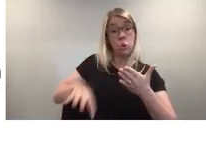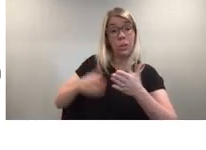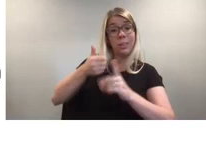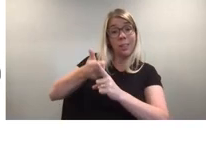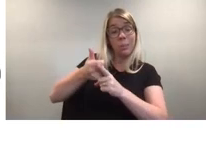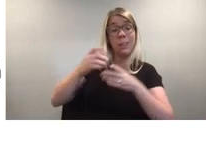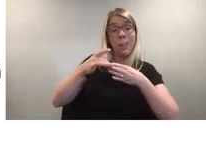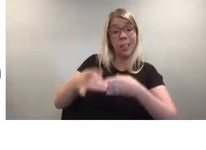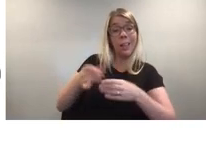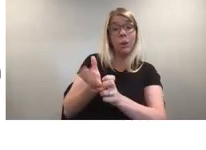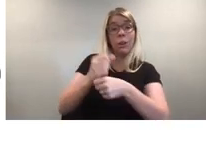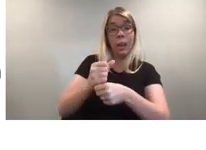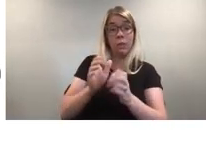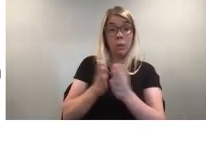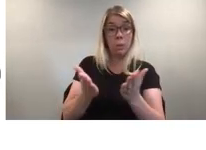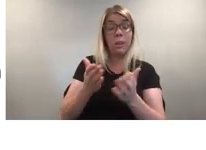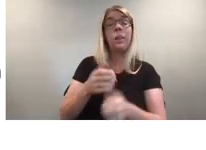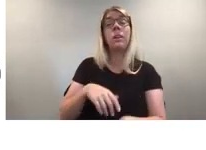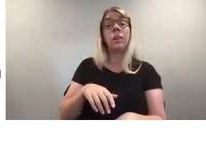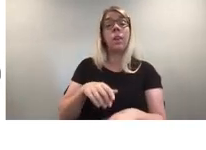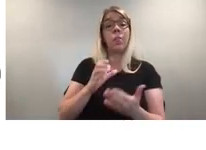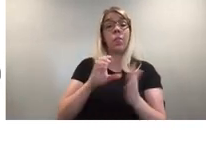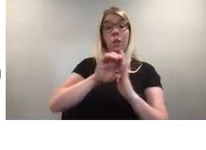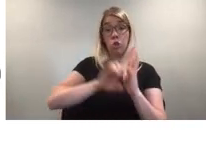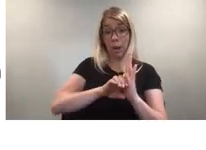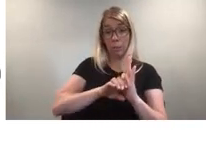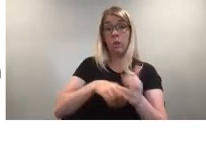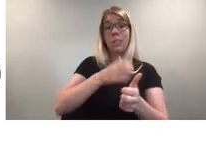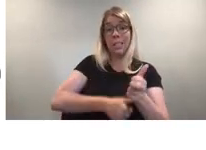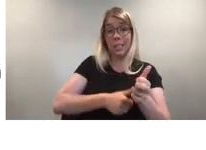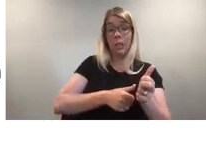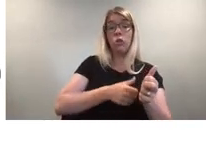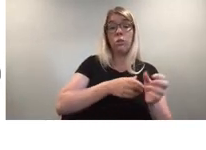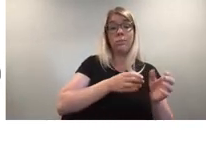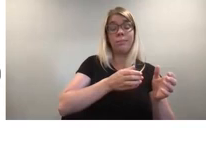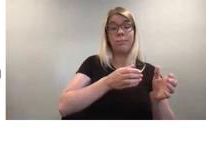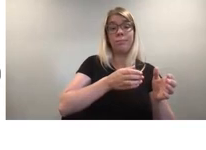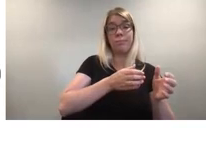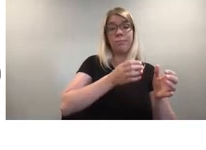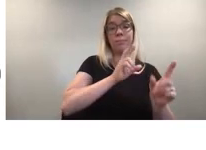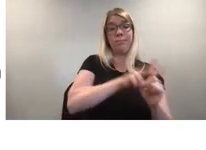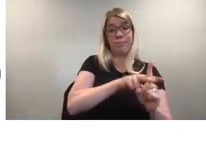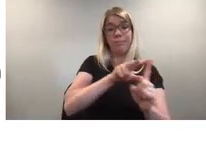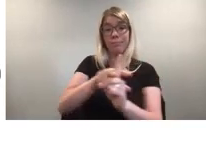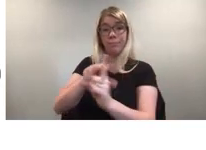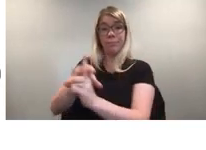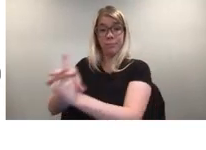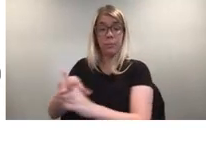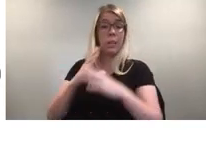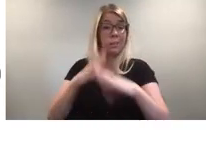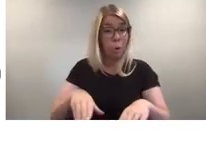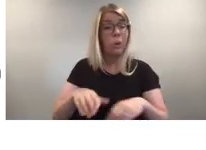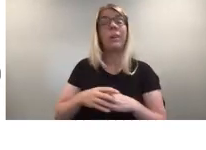amongst themselves, and each person peer-reviewed all the chapters and provided feedback, which allowed for deeper understanding of the core